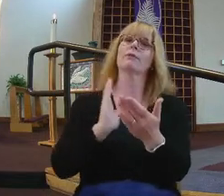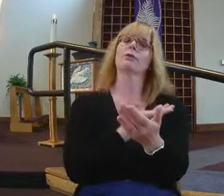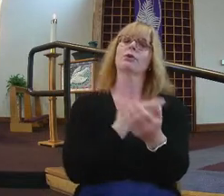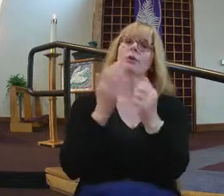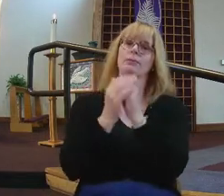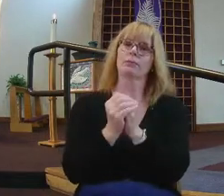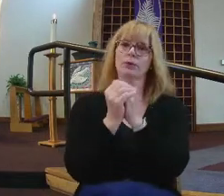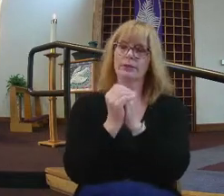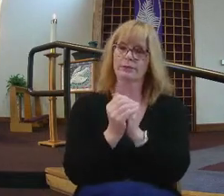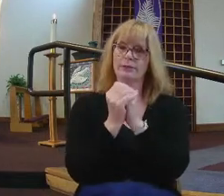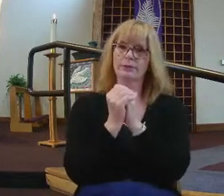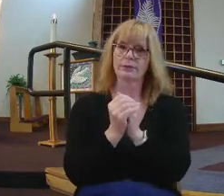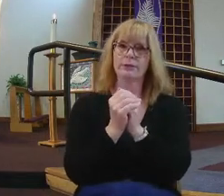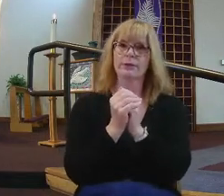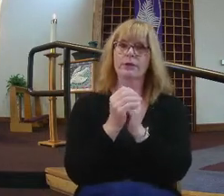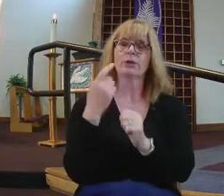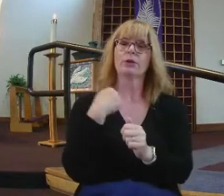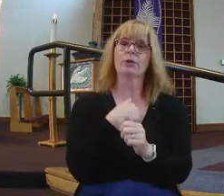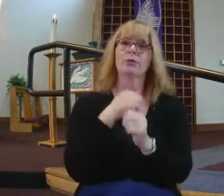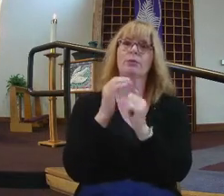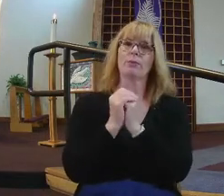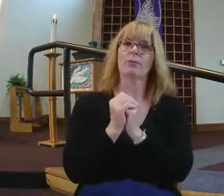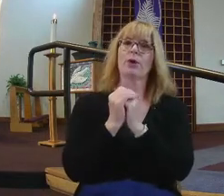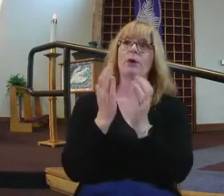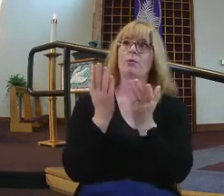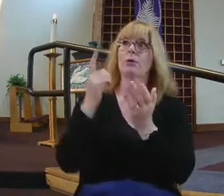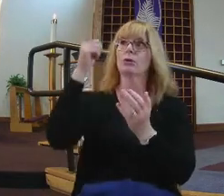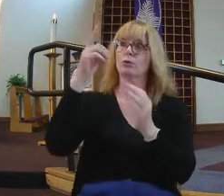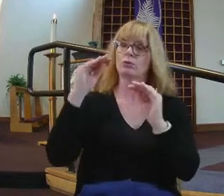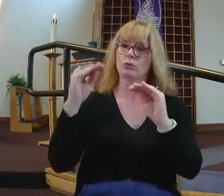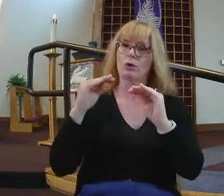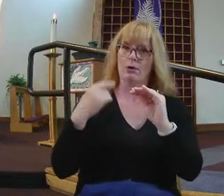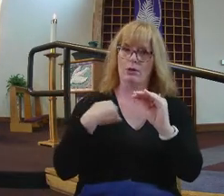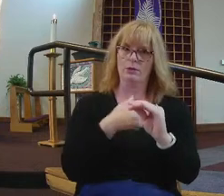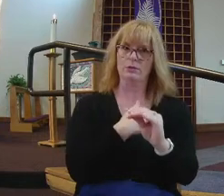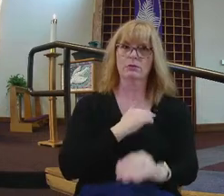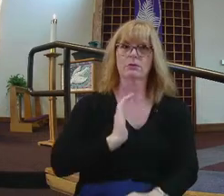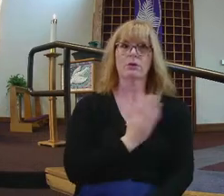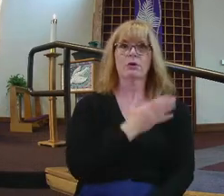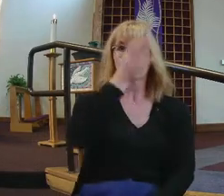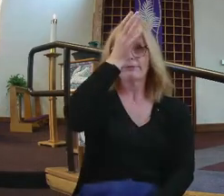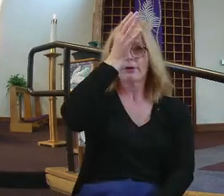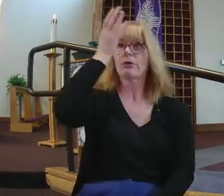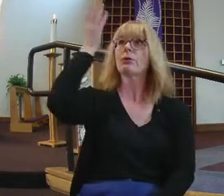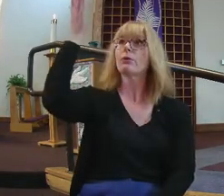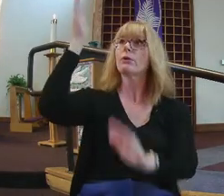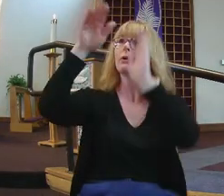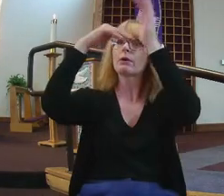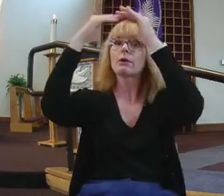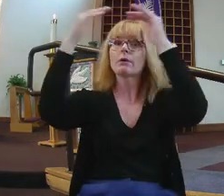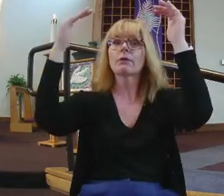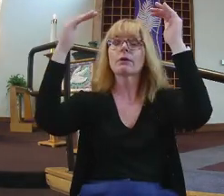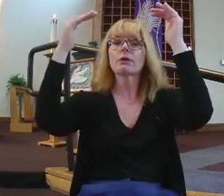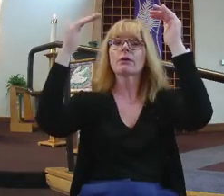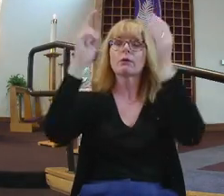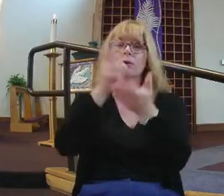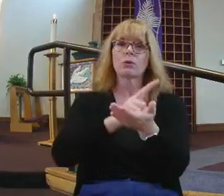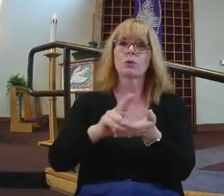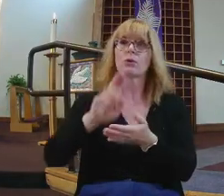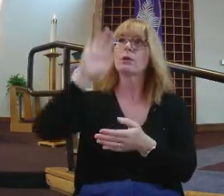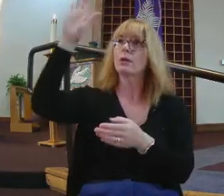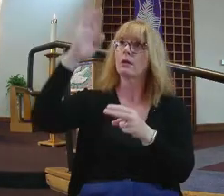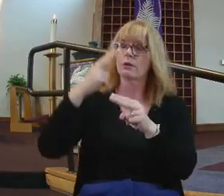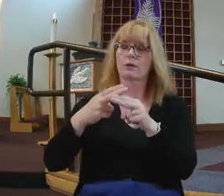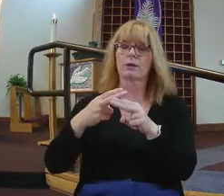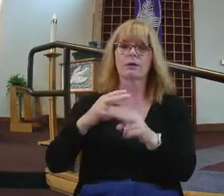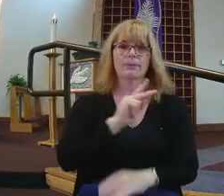We pray these things by the words that you taught us to pray. Our Father, who art in heaven, hallowed be thy